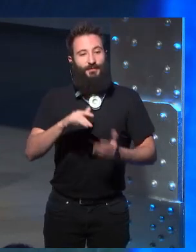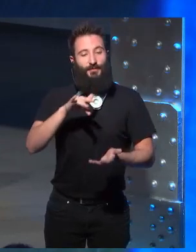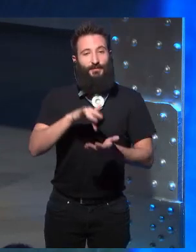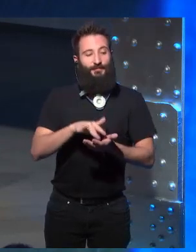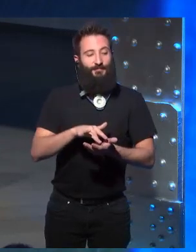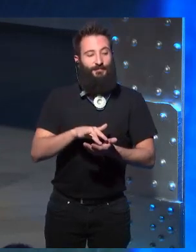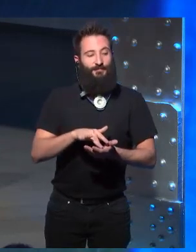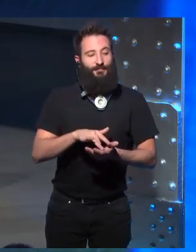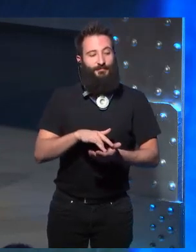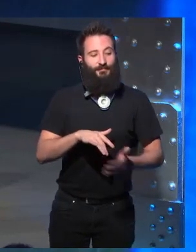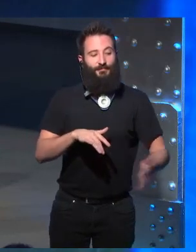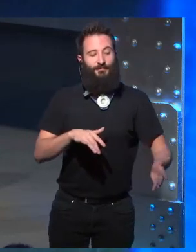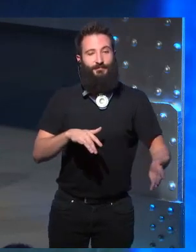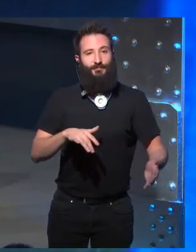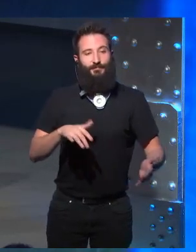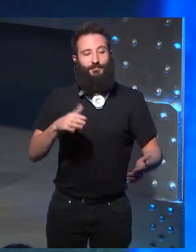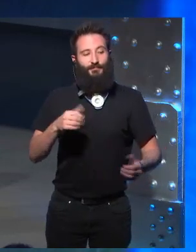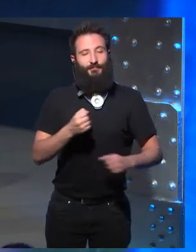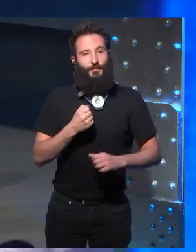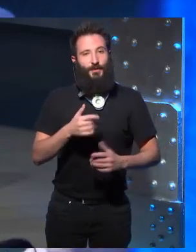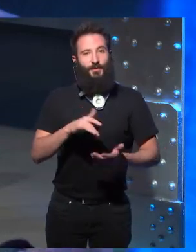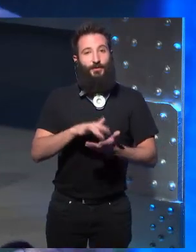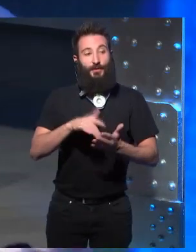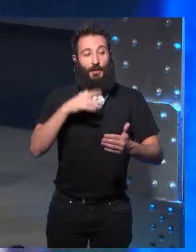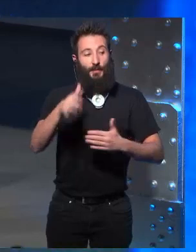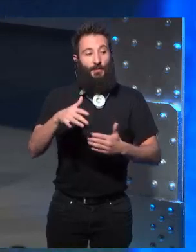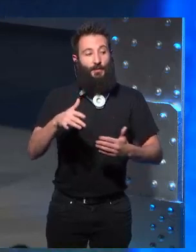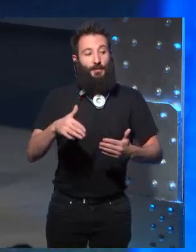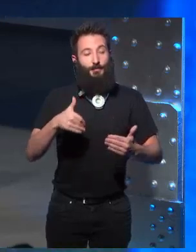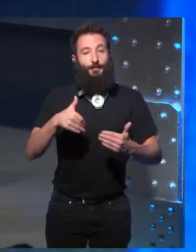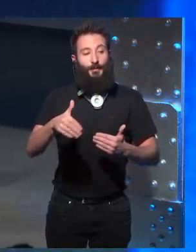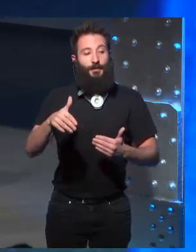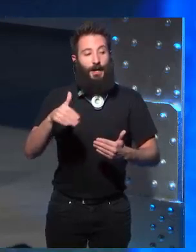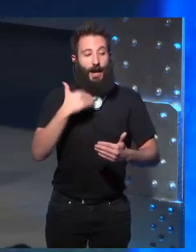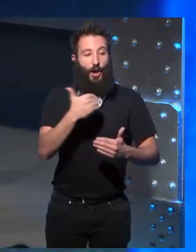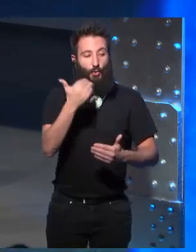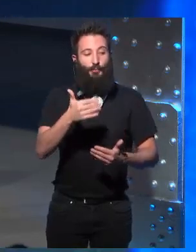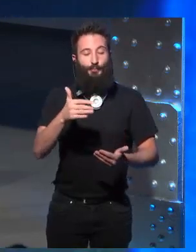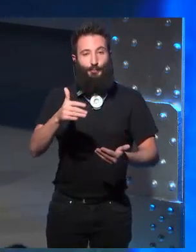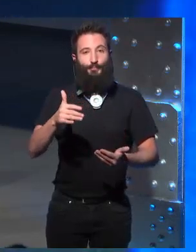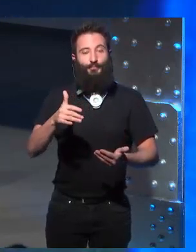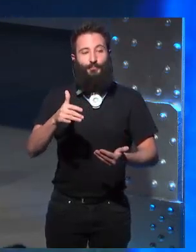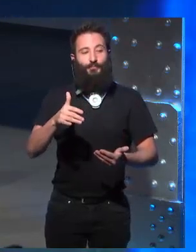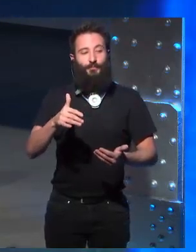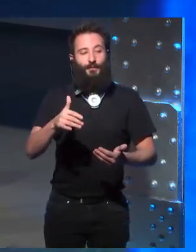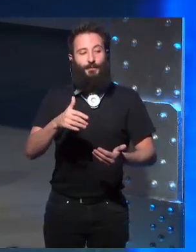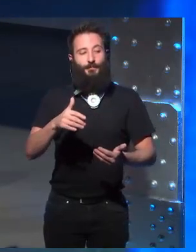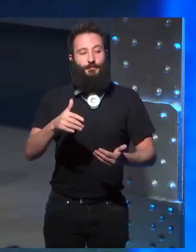and when something is shocking, there is this saying in science